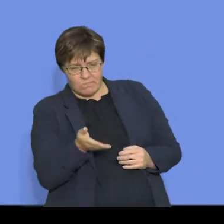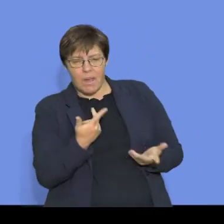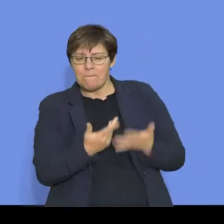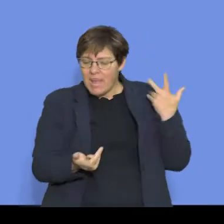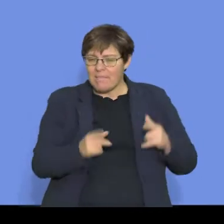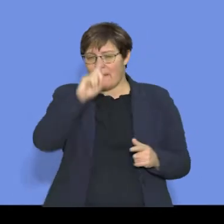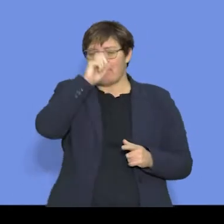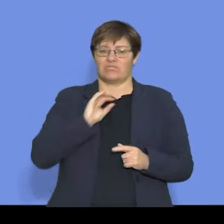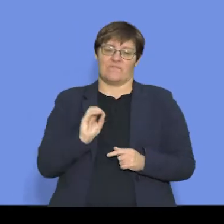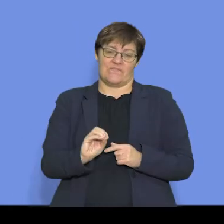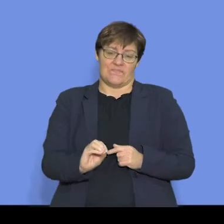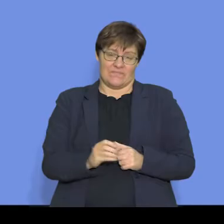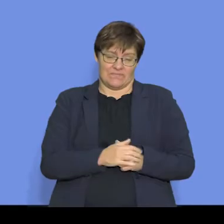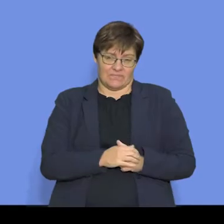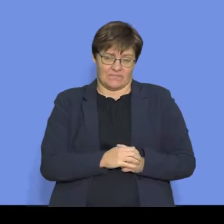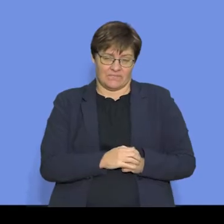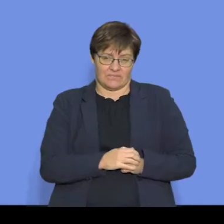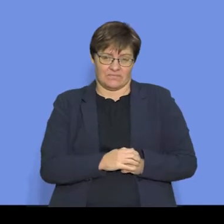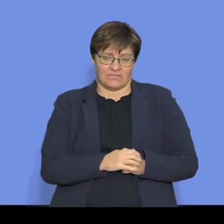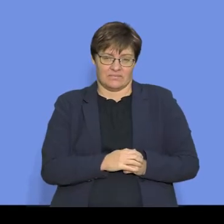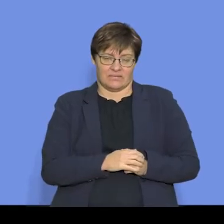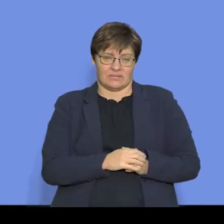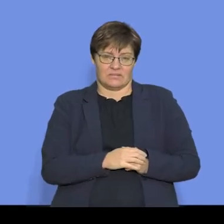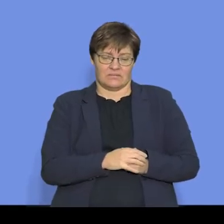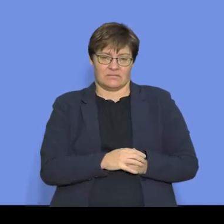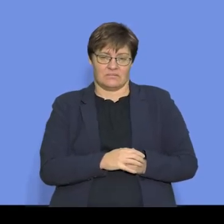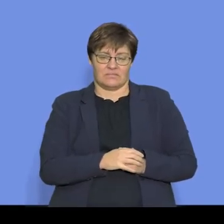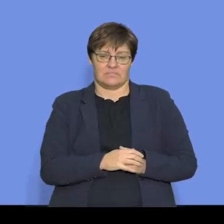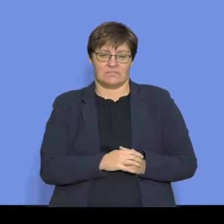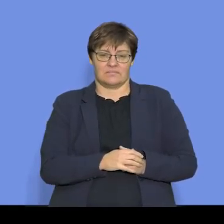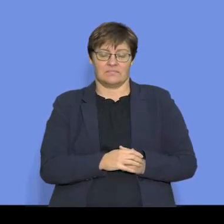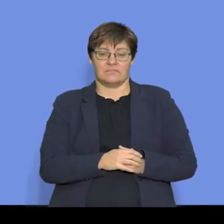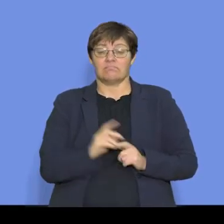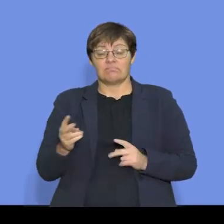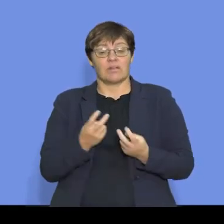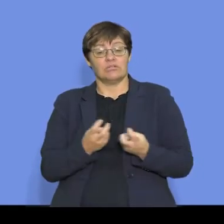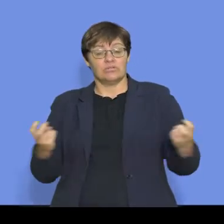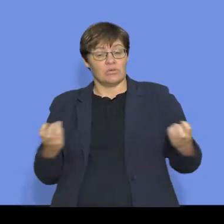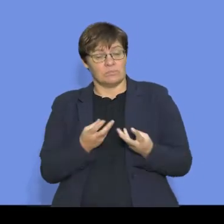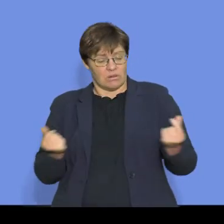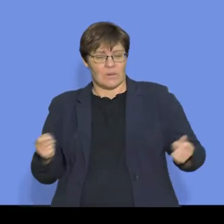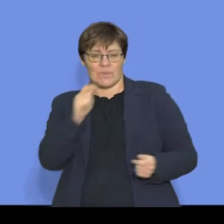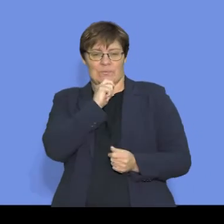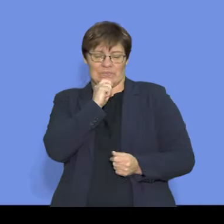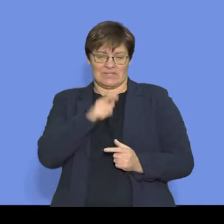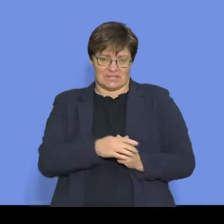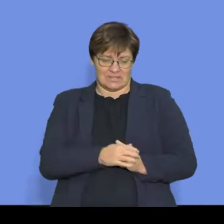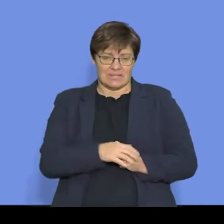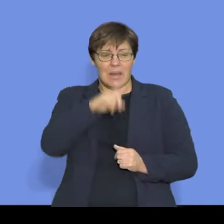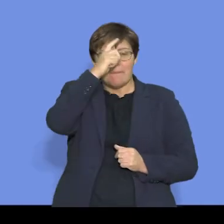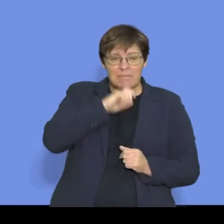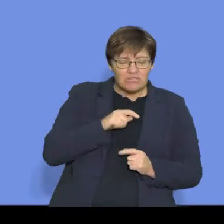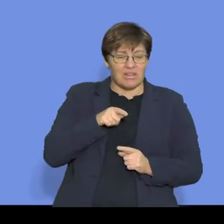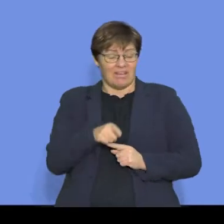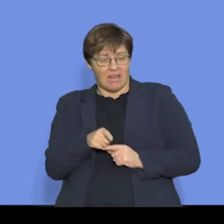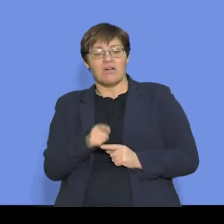perhaps pictures, and you would have to use the source material, use the picture